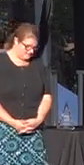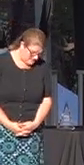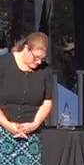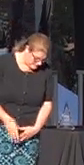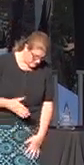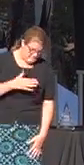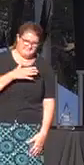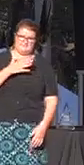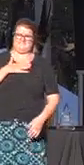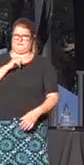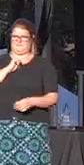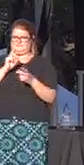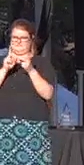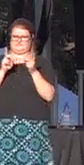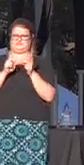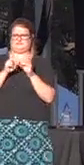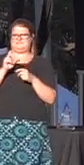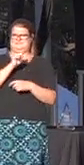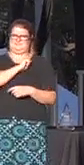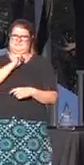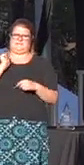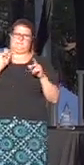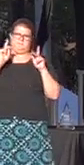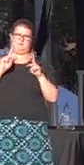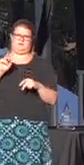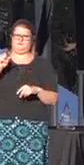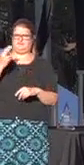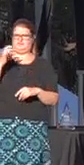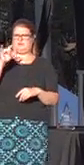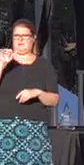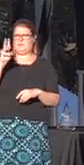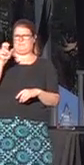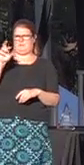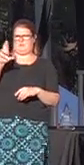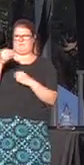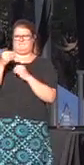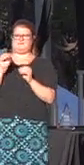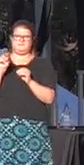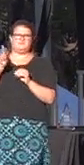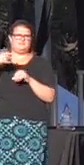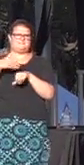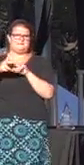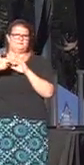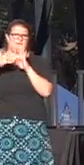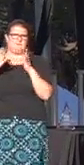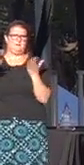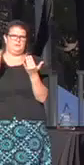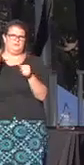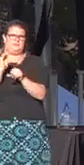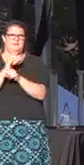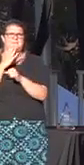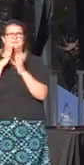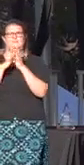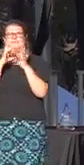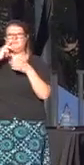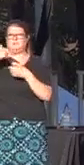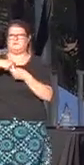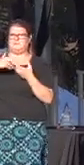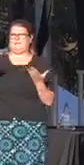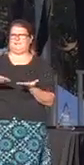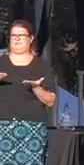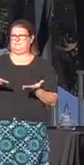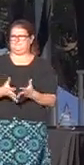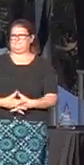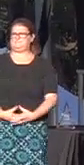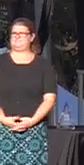From my own district, Assemblymember Shirley Weber's office, who has a representative here tonight. Thank you so much for being here.